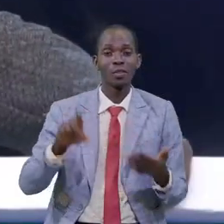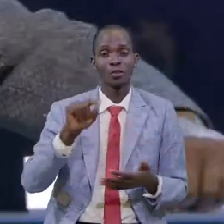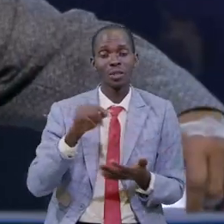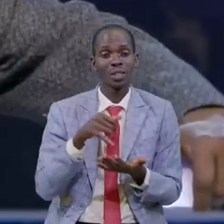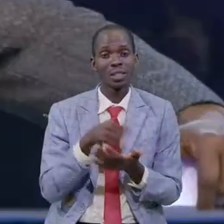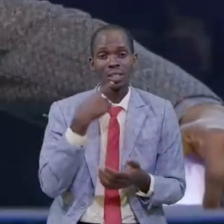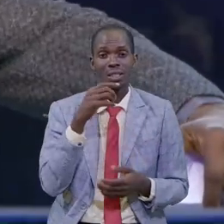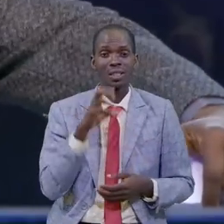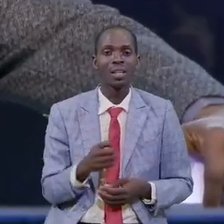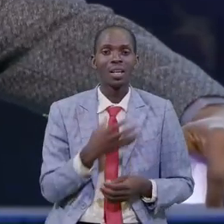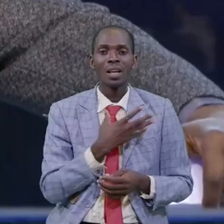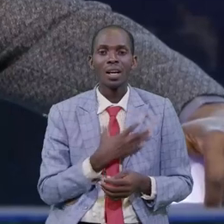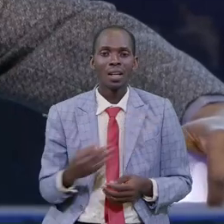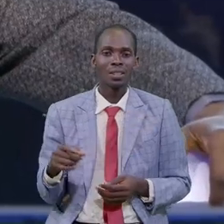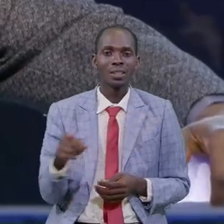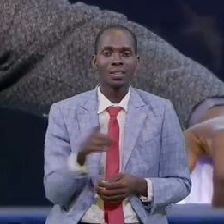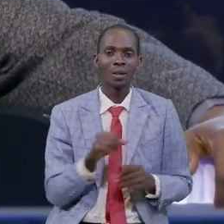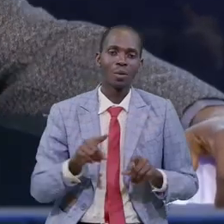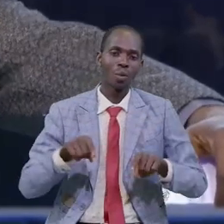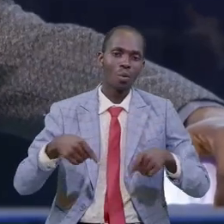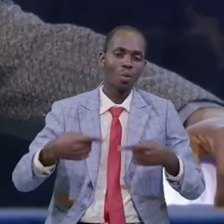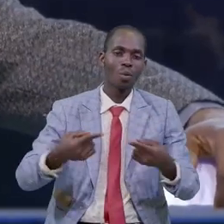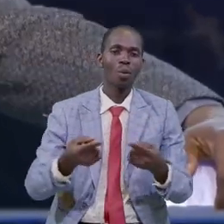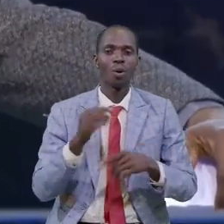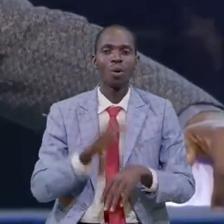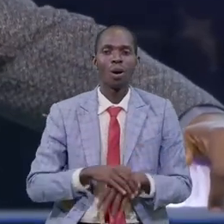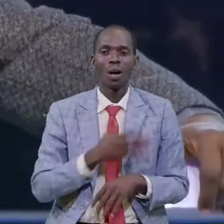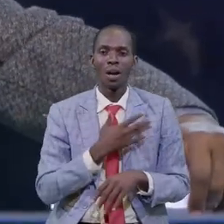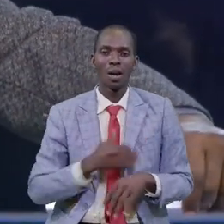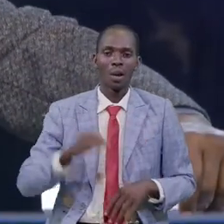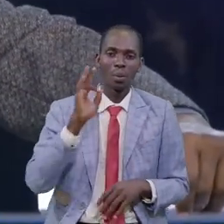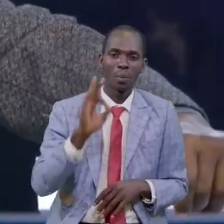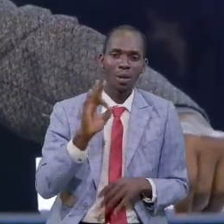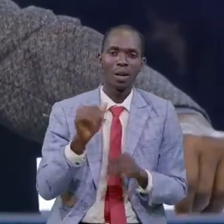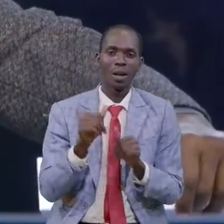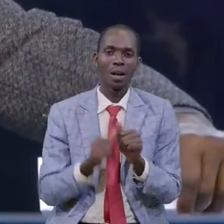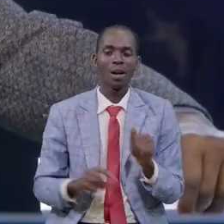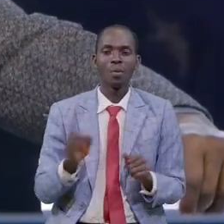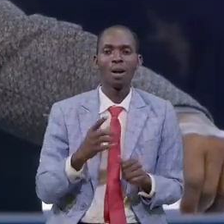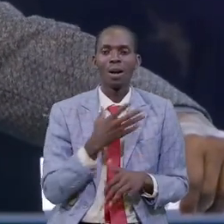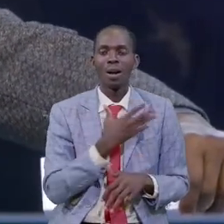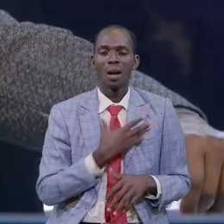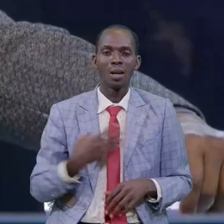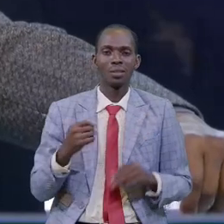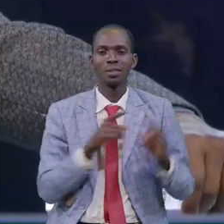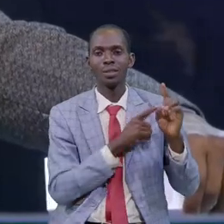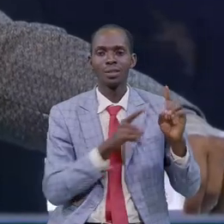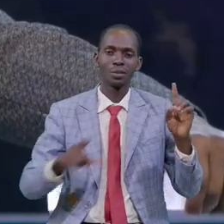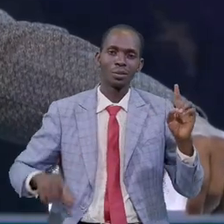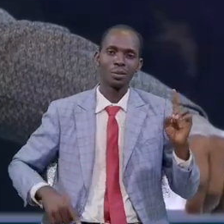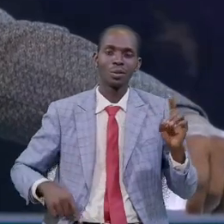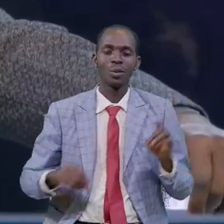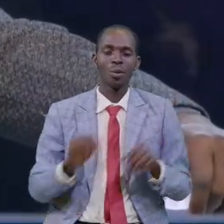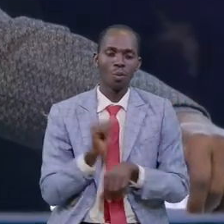went forth, et ils and they preached everywhere, and the Lord walking with them.